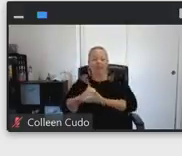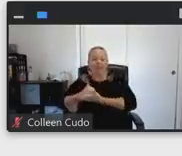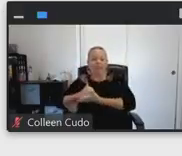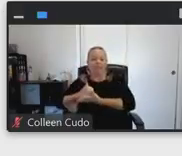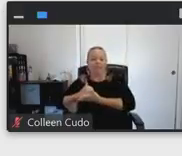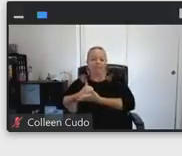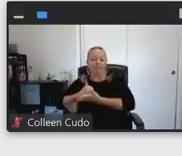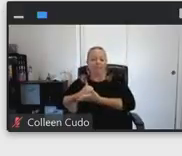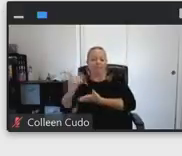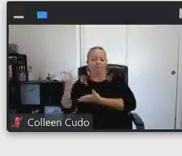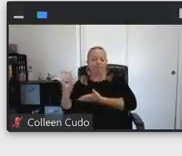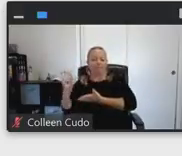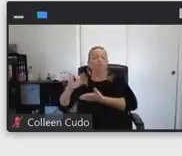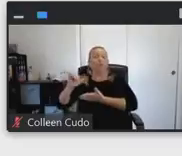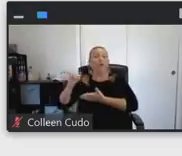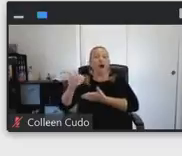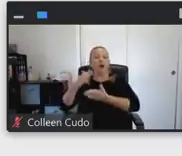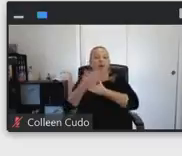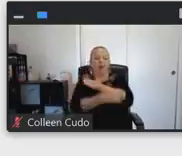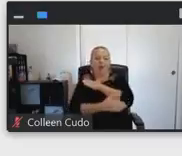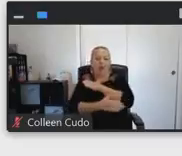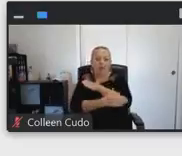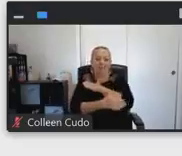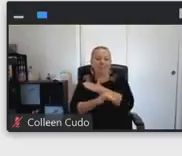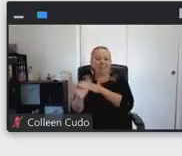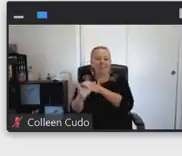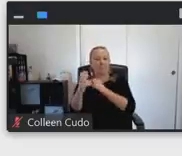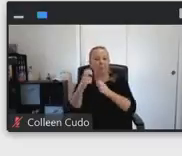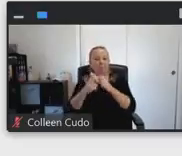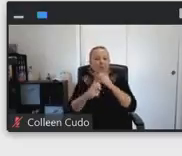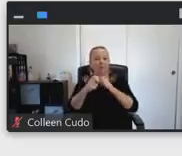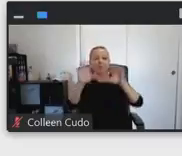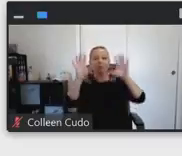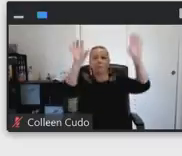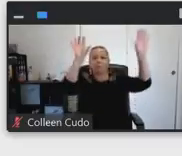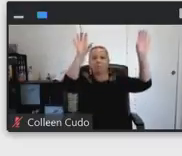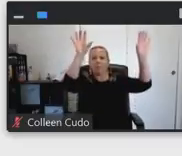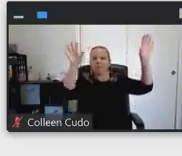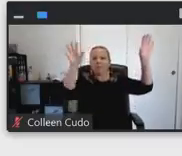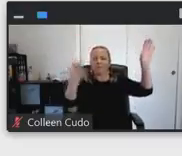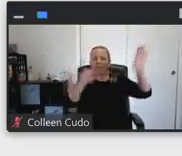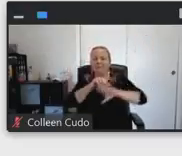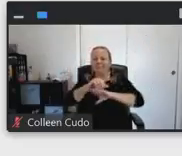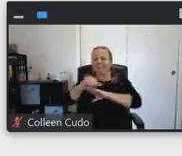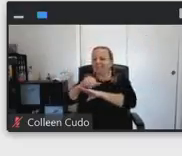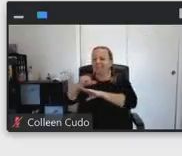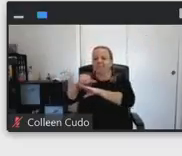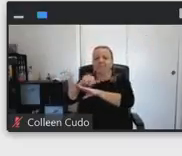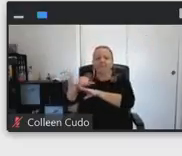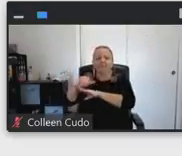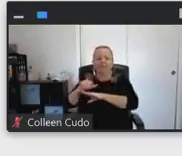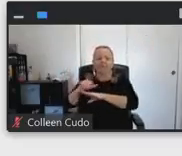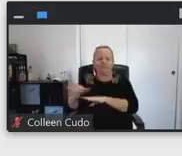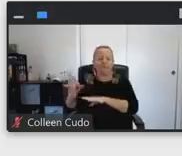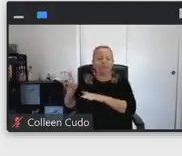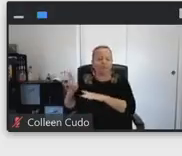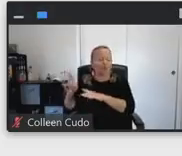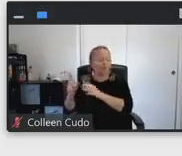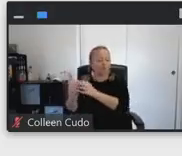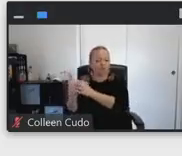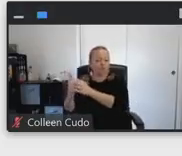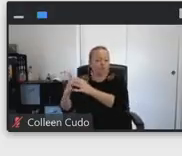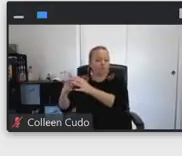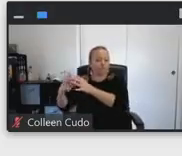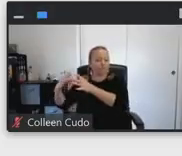whole lot of other counties in the state were having the same problem, and we were all trying to utilize state for surge support while we got more and